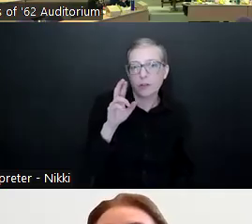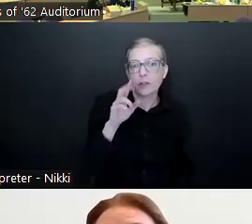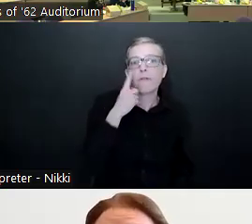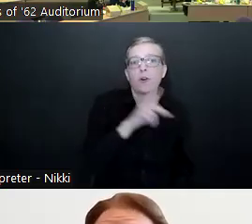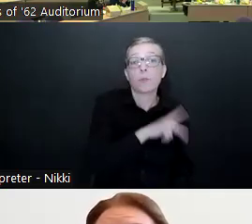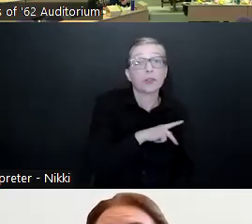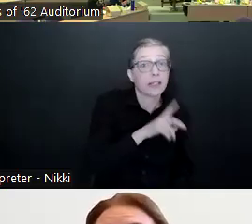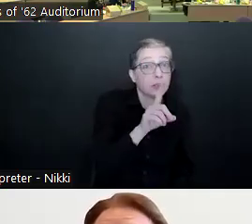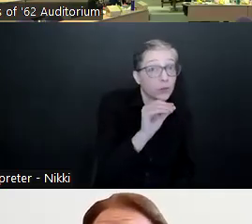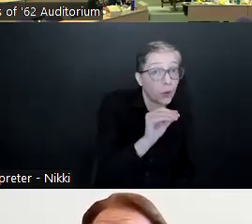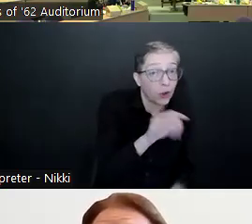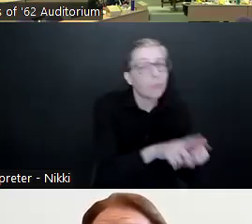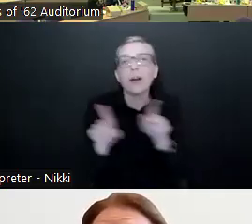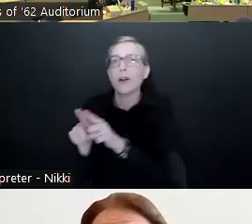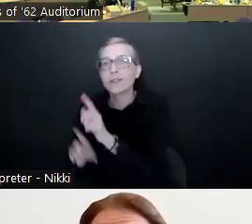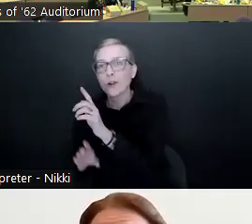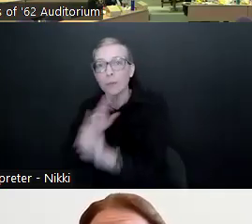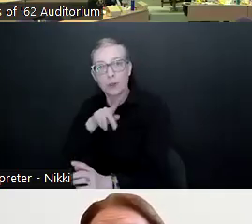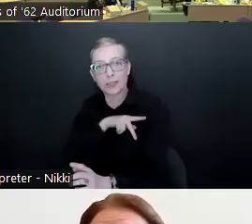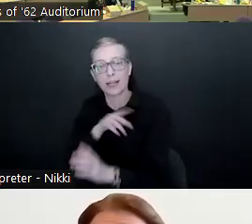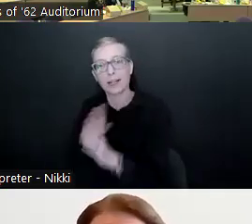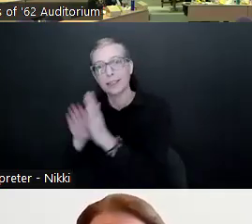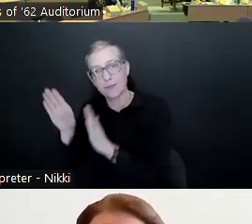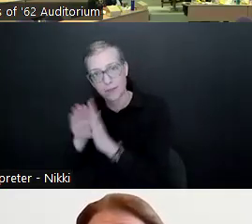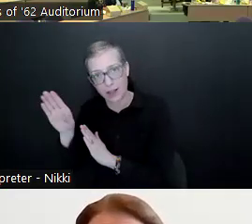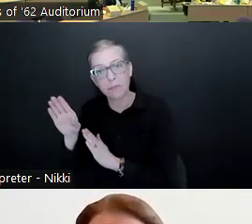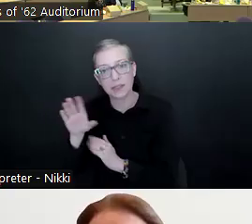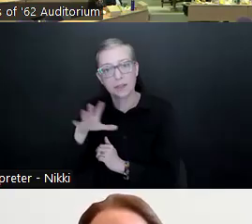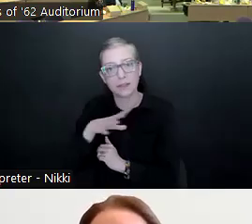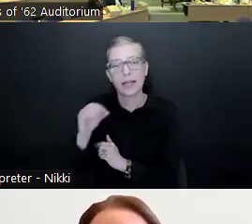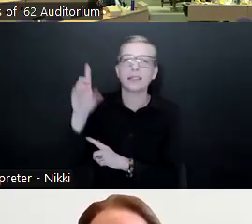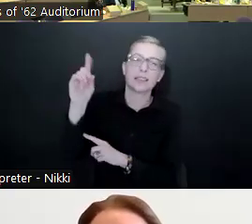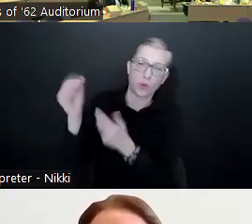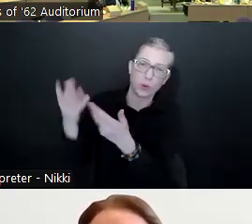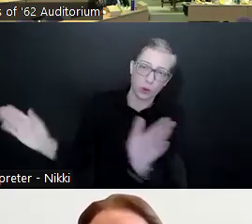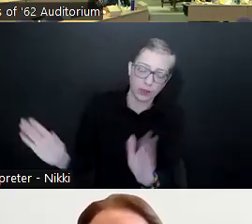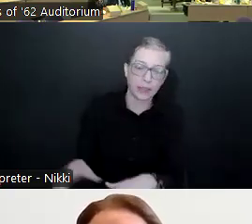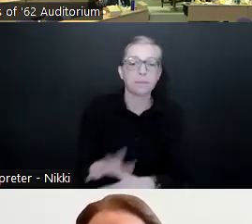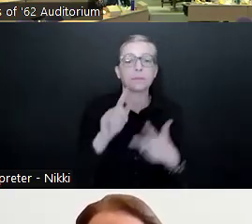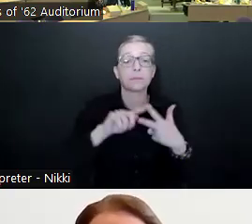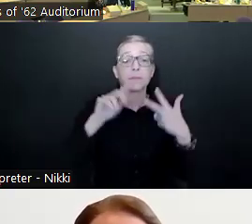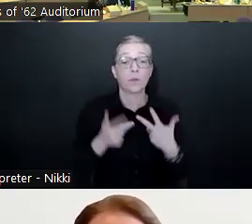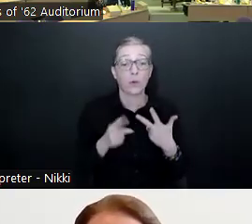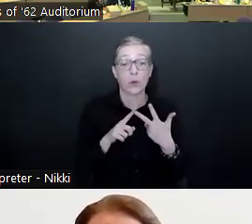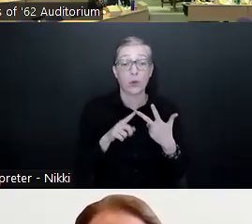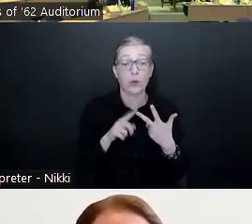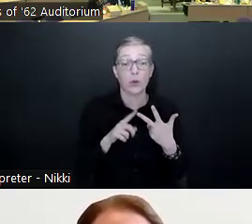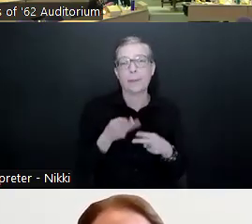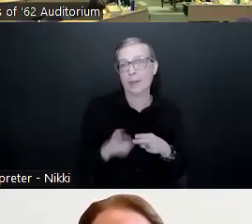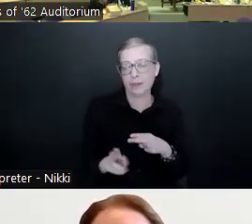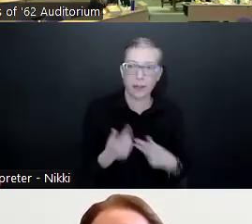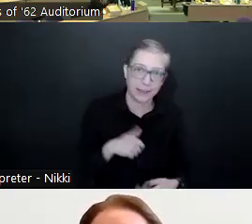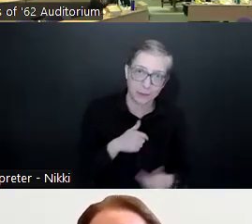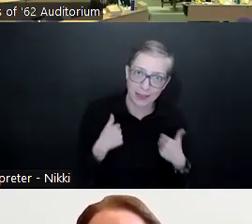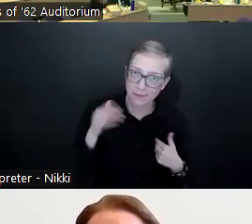personality development and personality disorder more broadly. And then very briefly, we only have 45